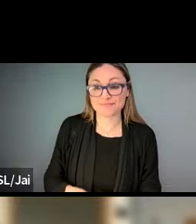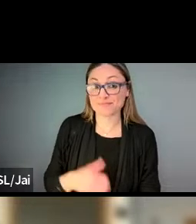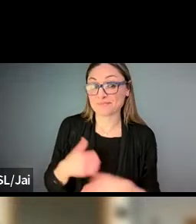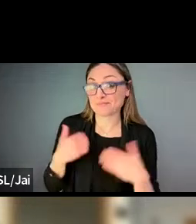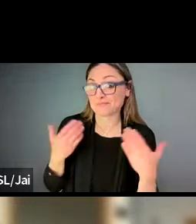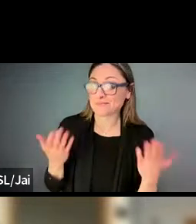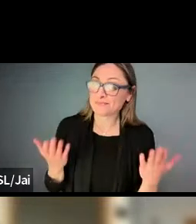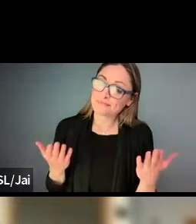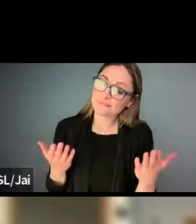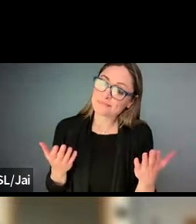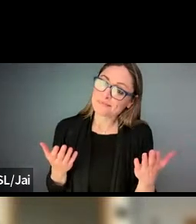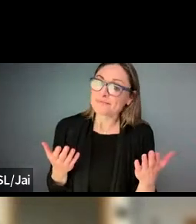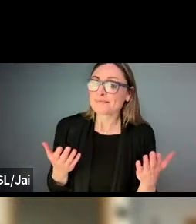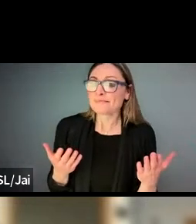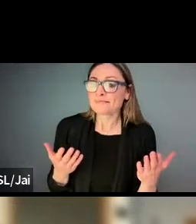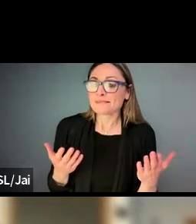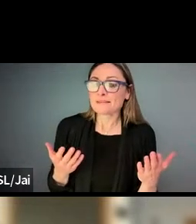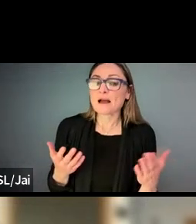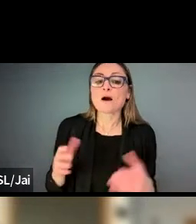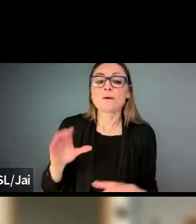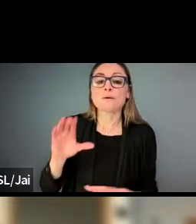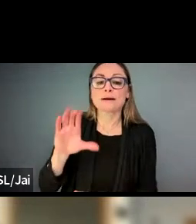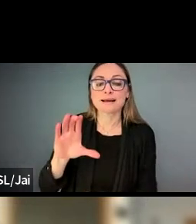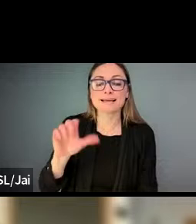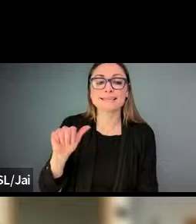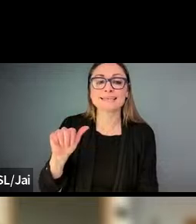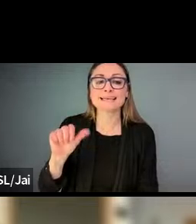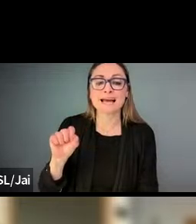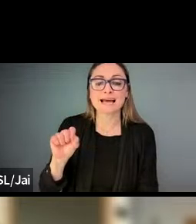Or I think it's Cassie. Cassie.